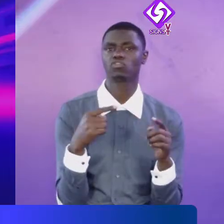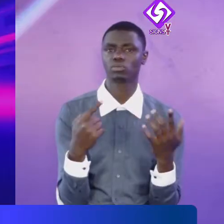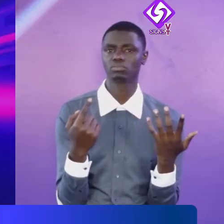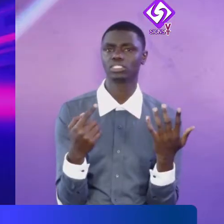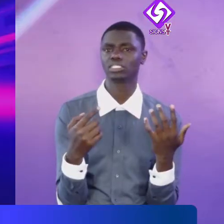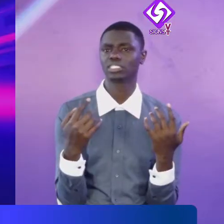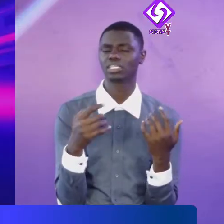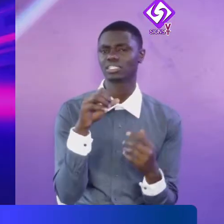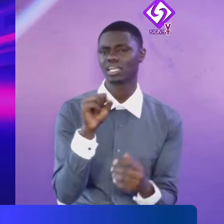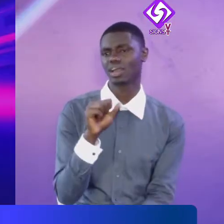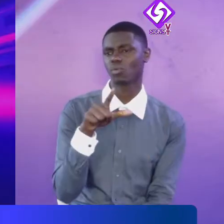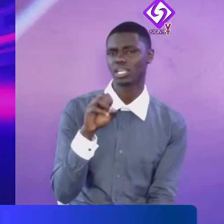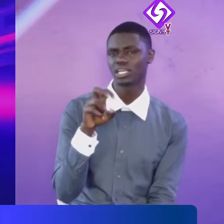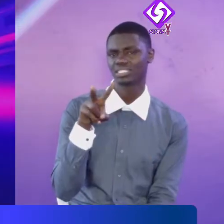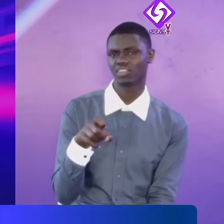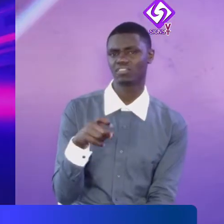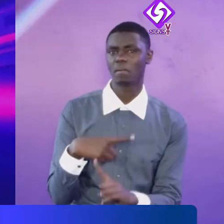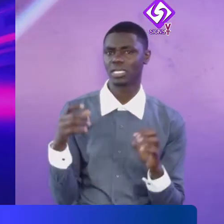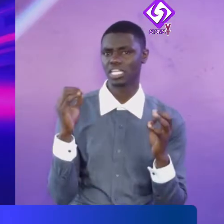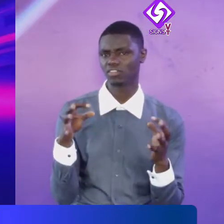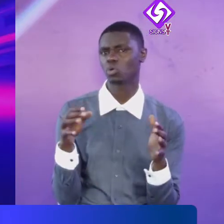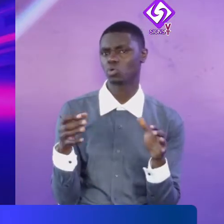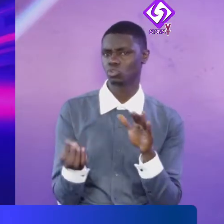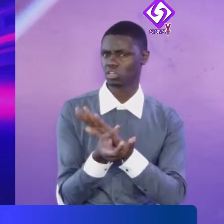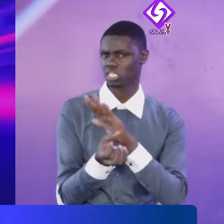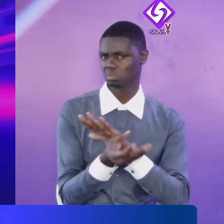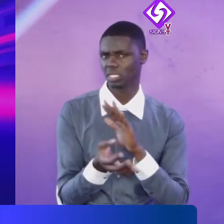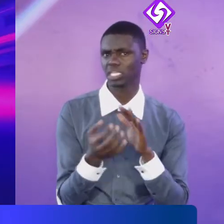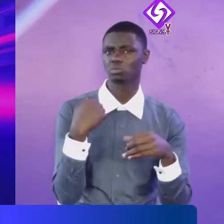But now, when you put it into context, it